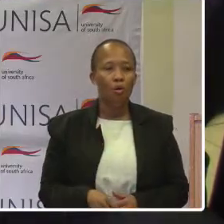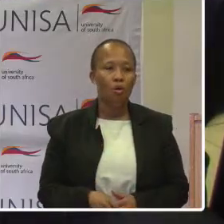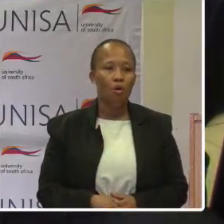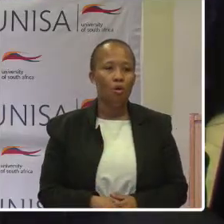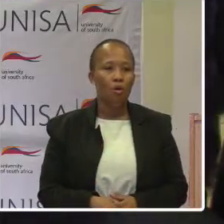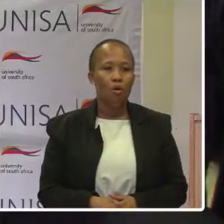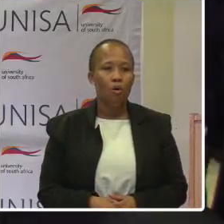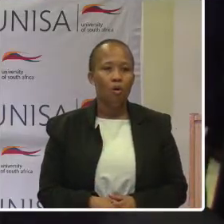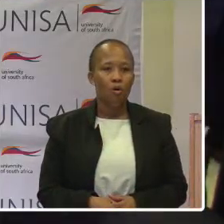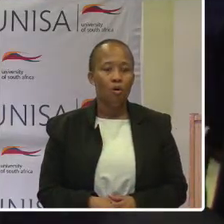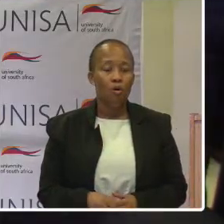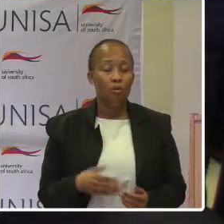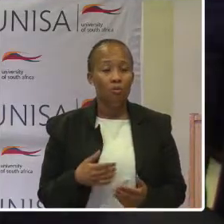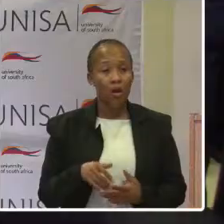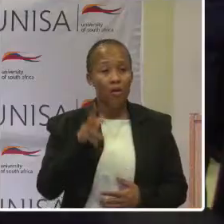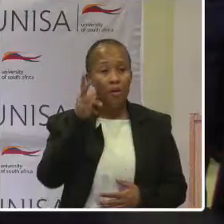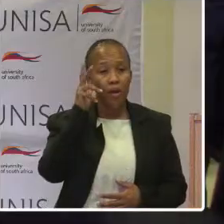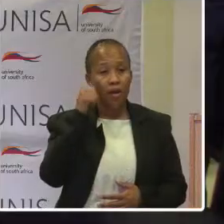can you hear me?